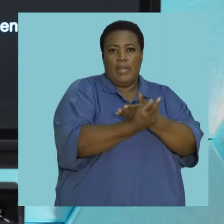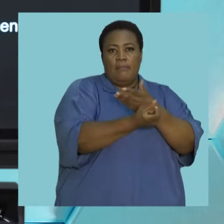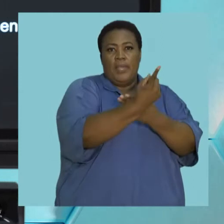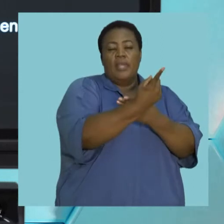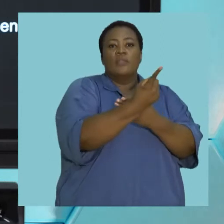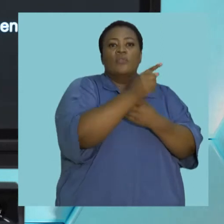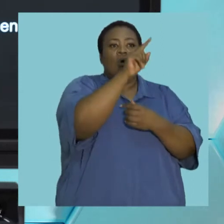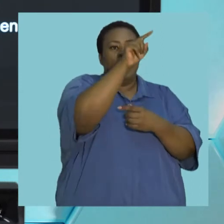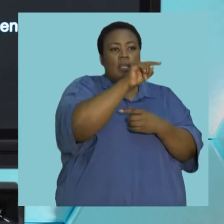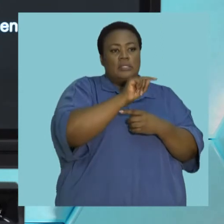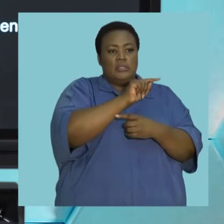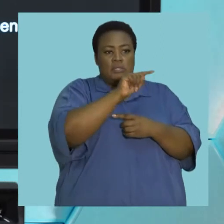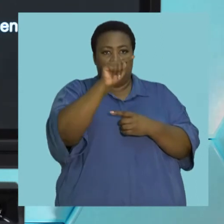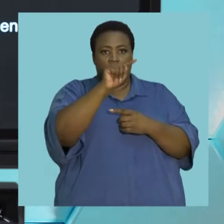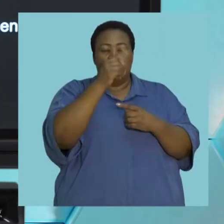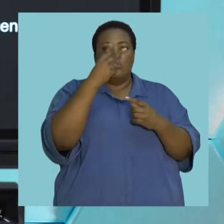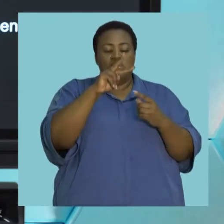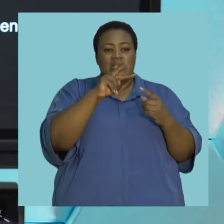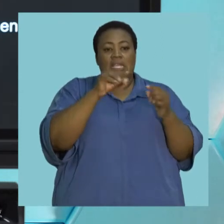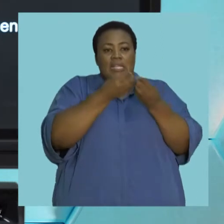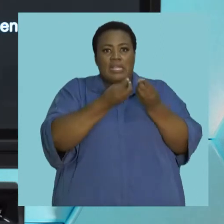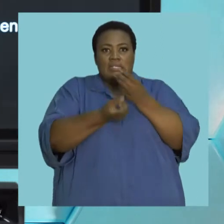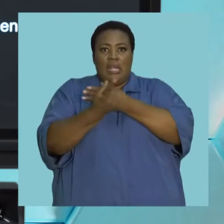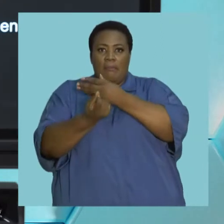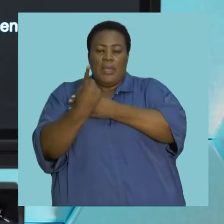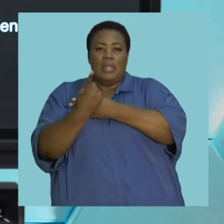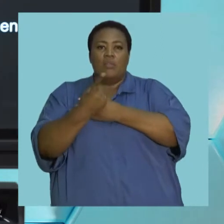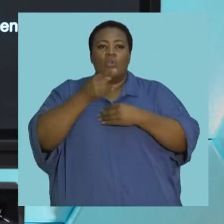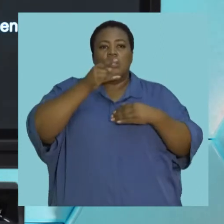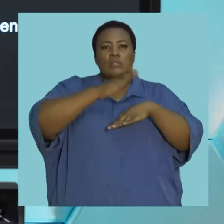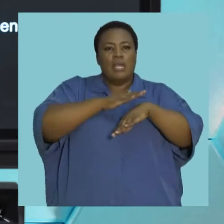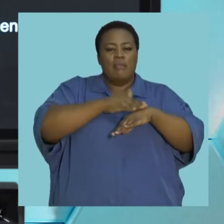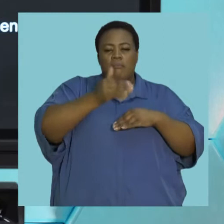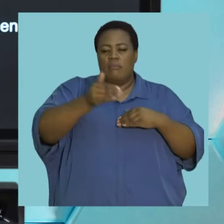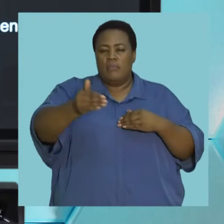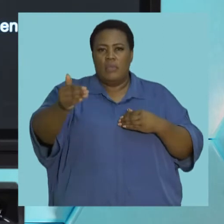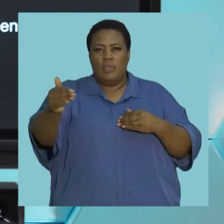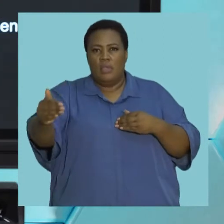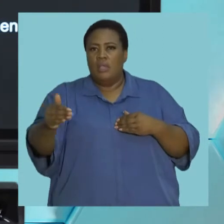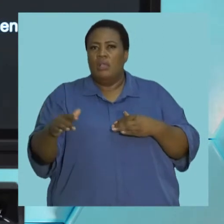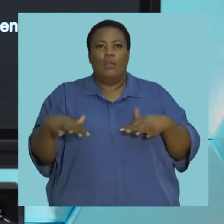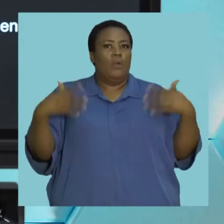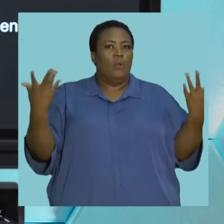on the x-axis and we look at the trends that happen over a period of time or over a period of